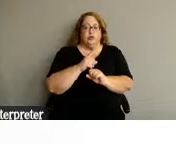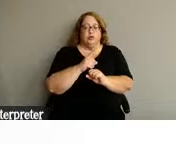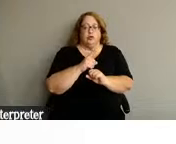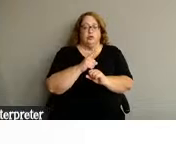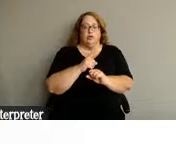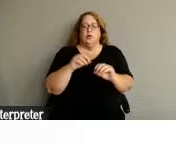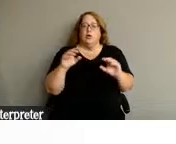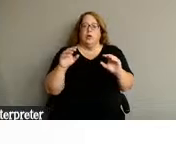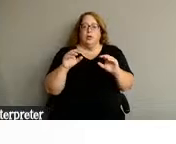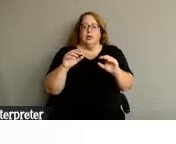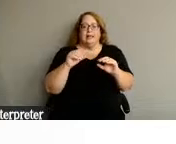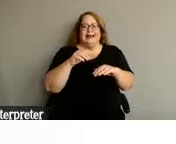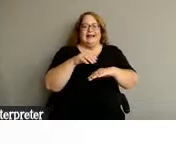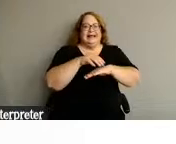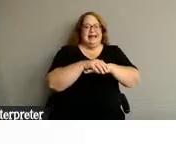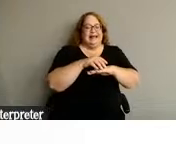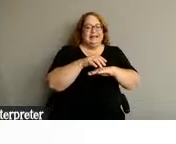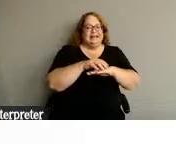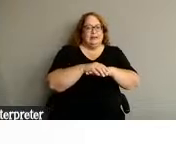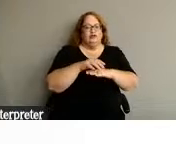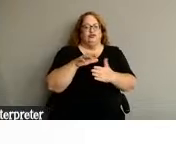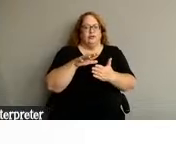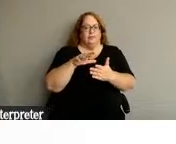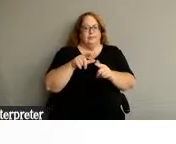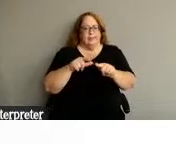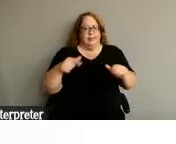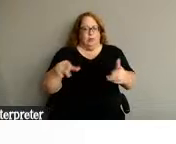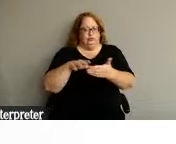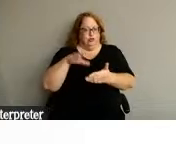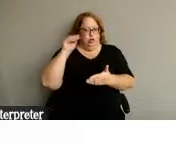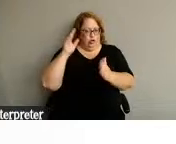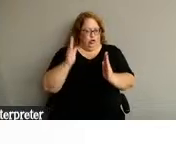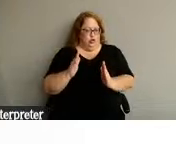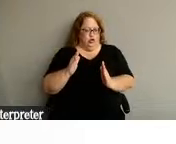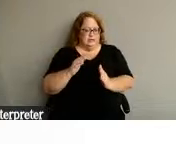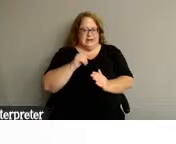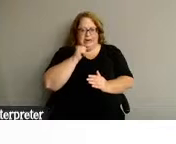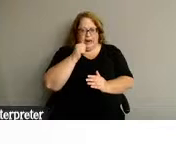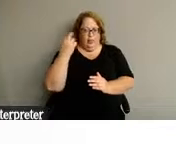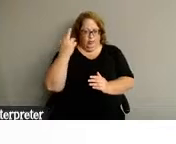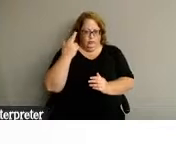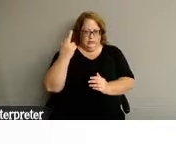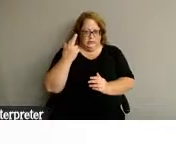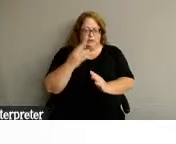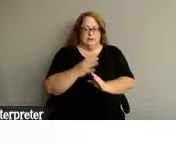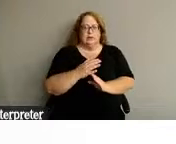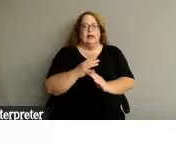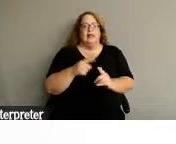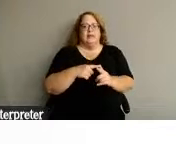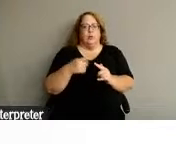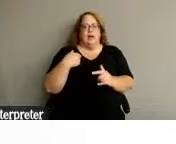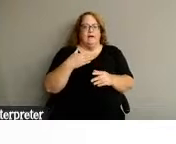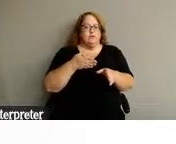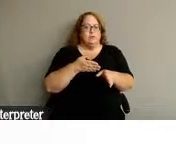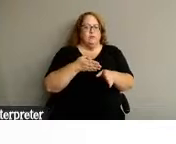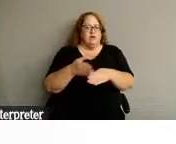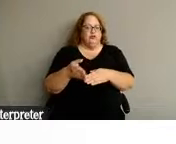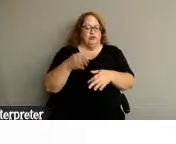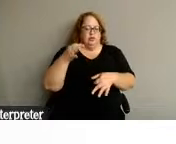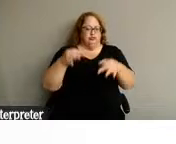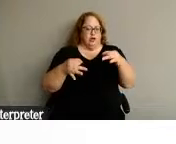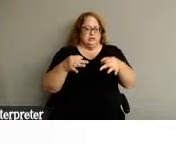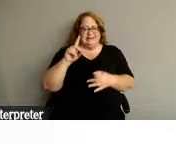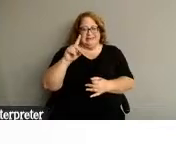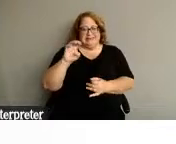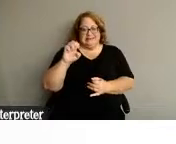them being an English language learner, so that that isn't something that's under consideration. And then we do have professional judgment, which